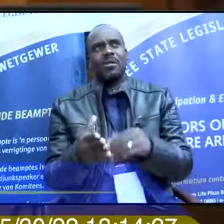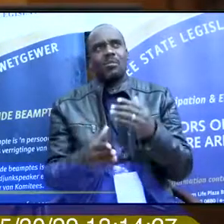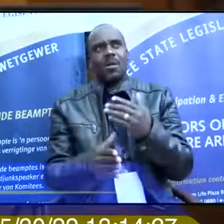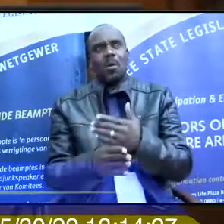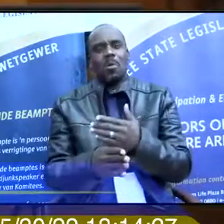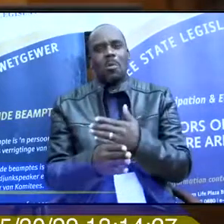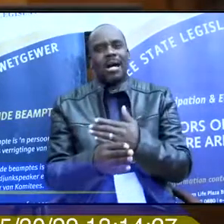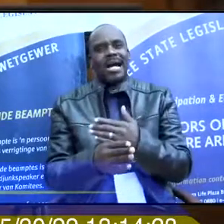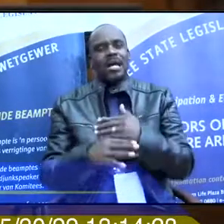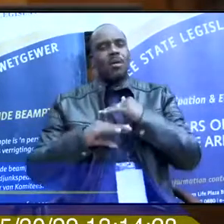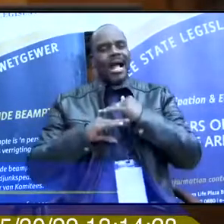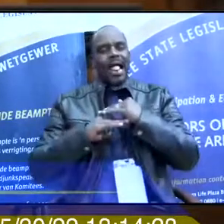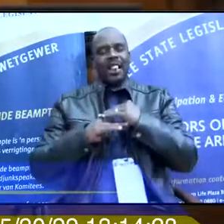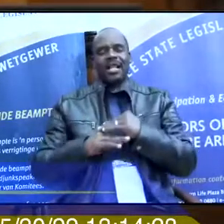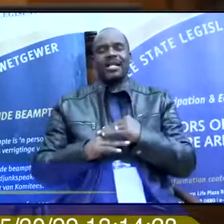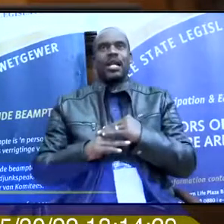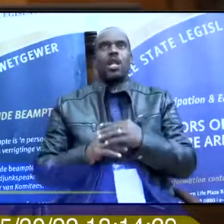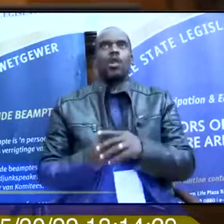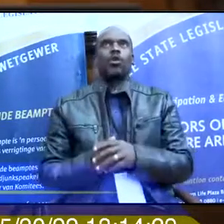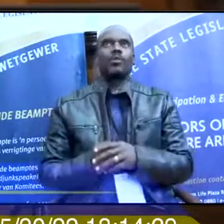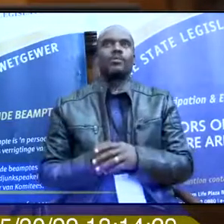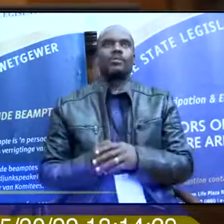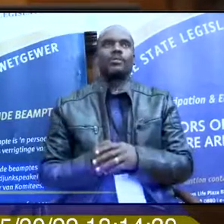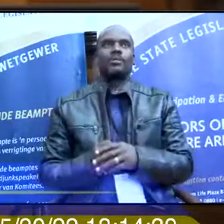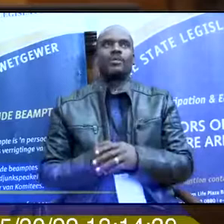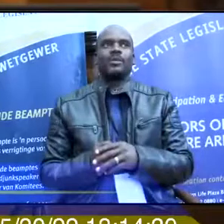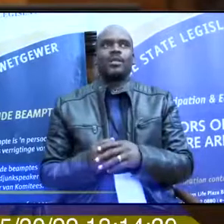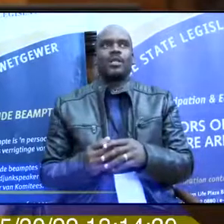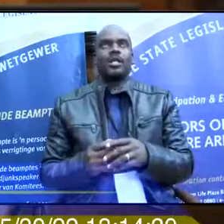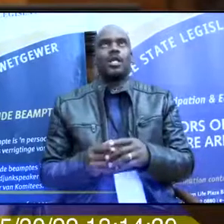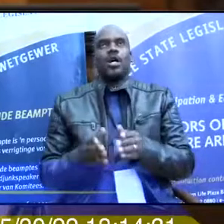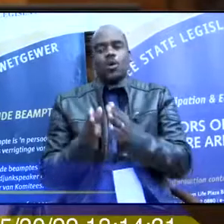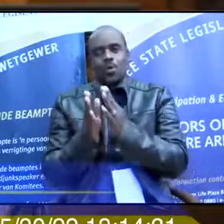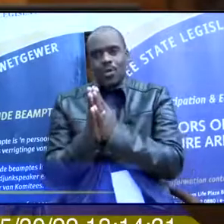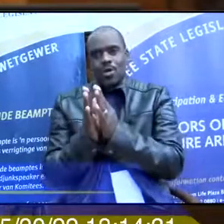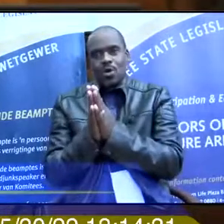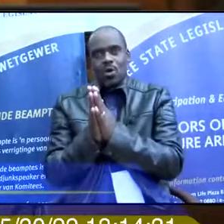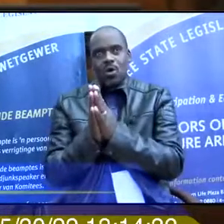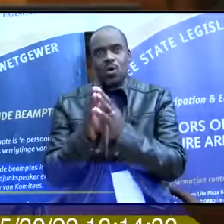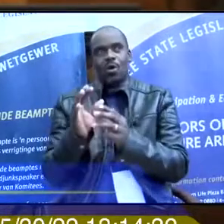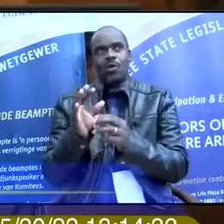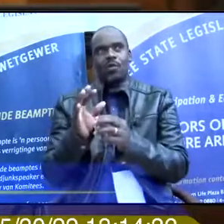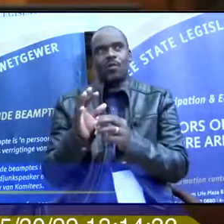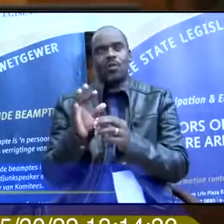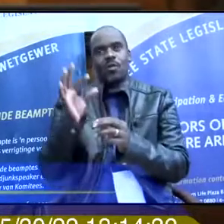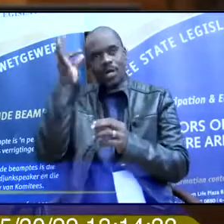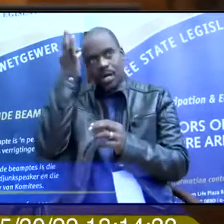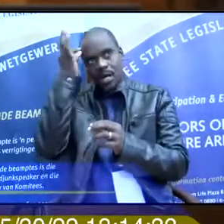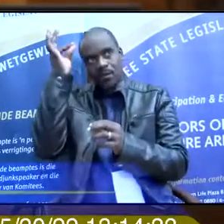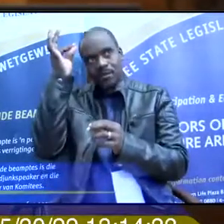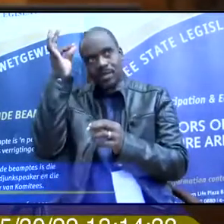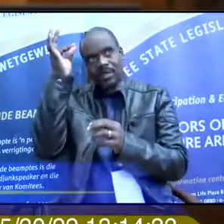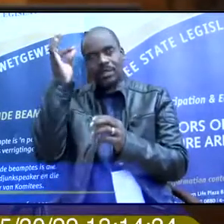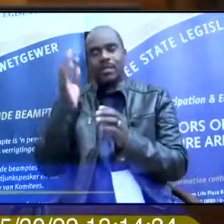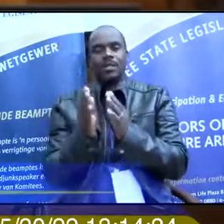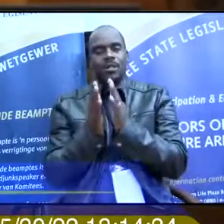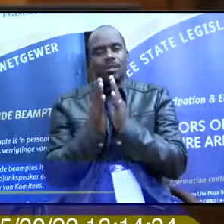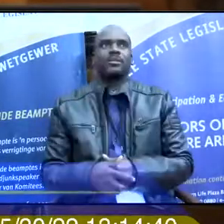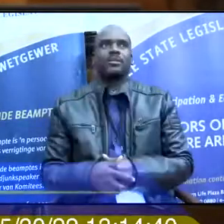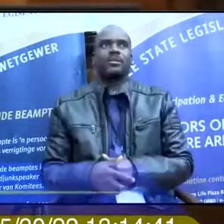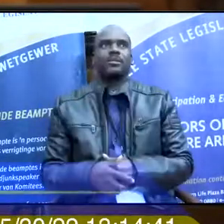home so we call for the employer to to please rectify that